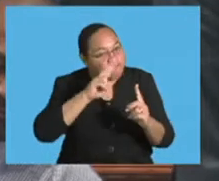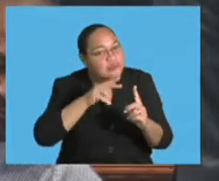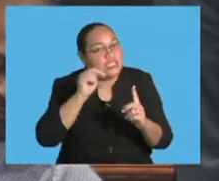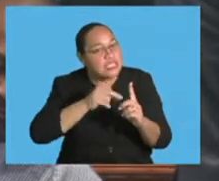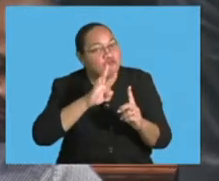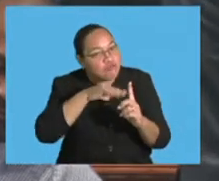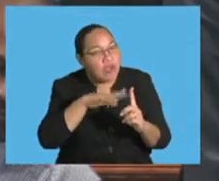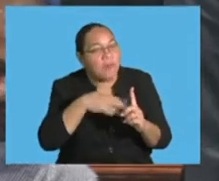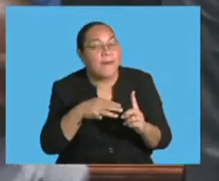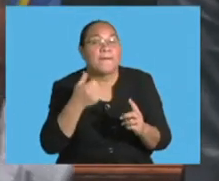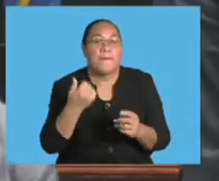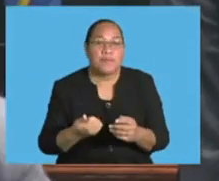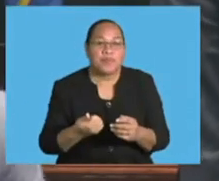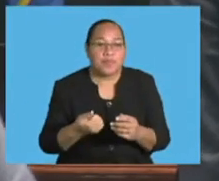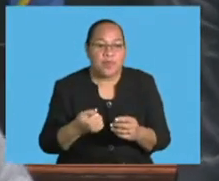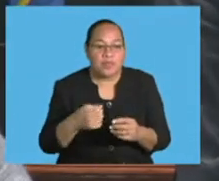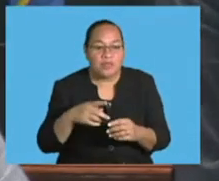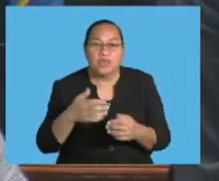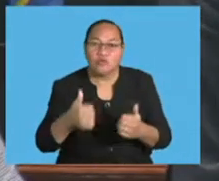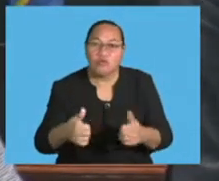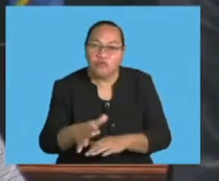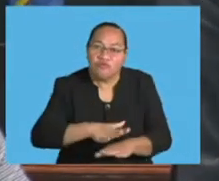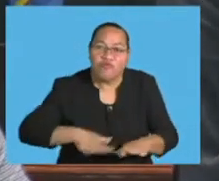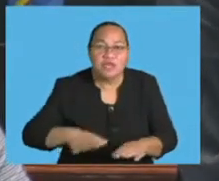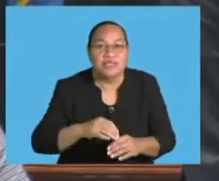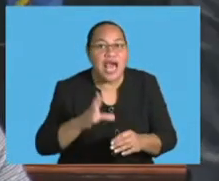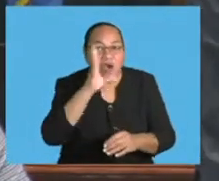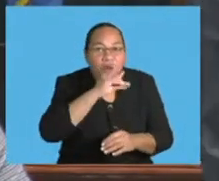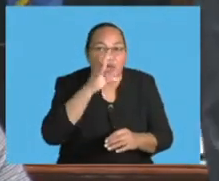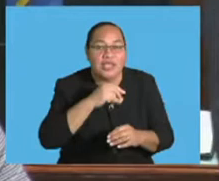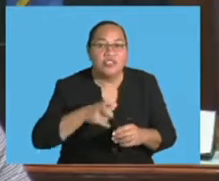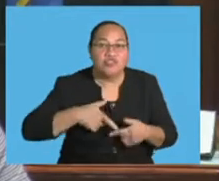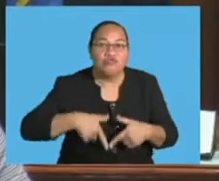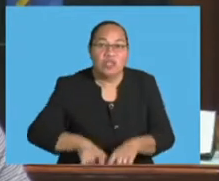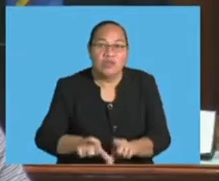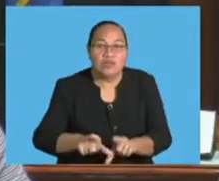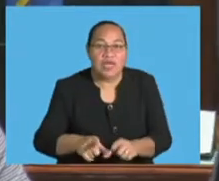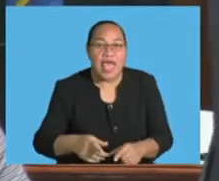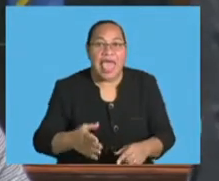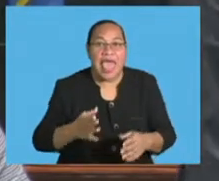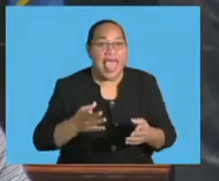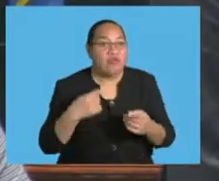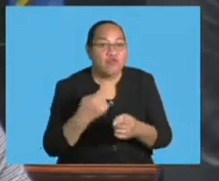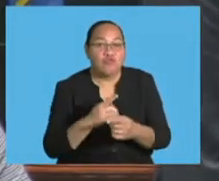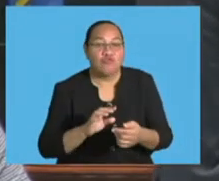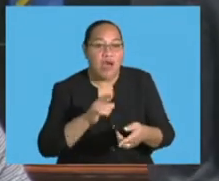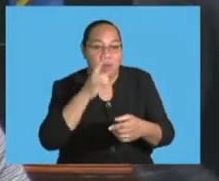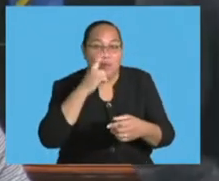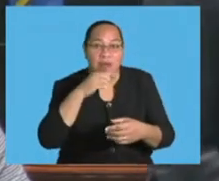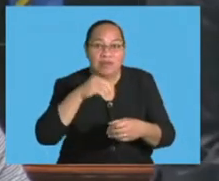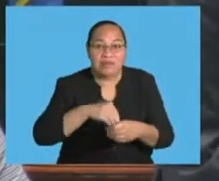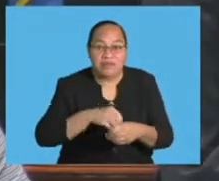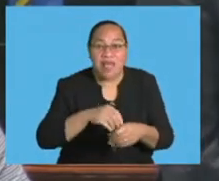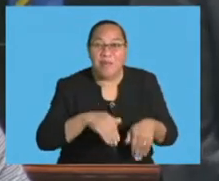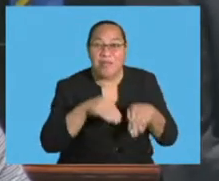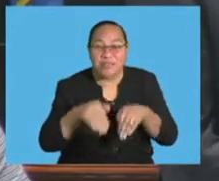with, which includes field, accommodation, transportation and player welfare requirements. But prior to